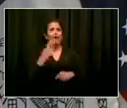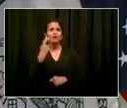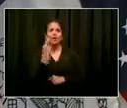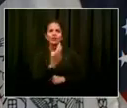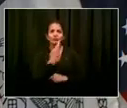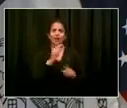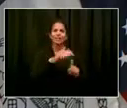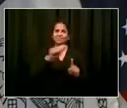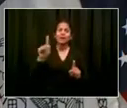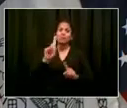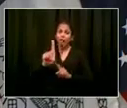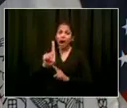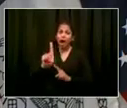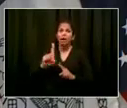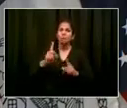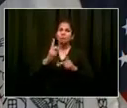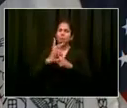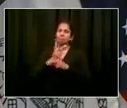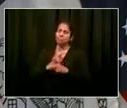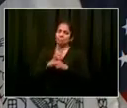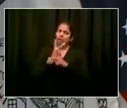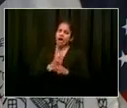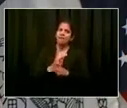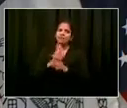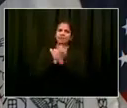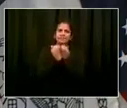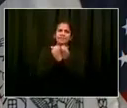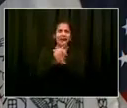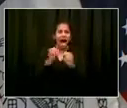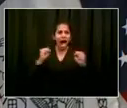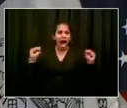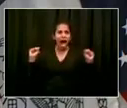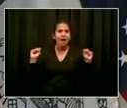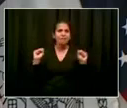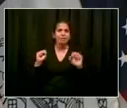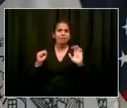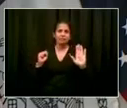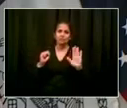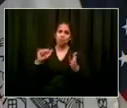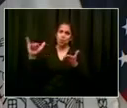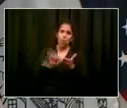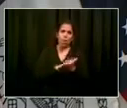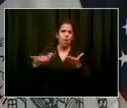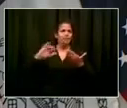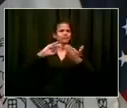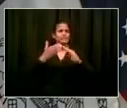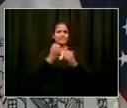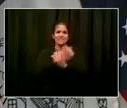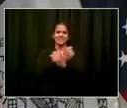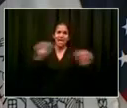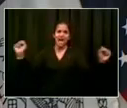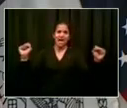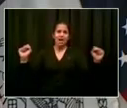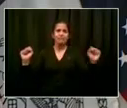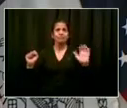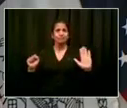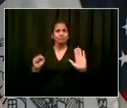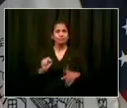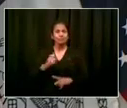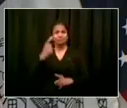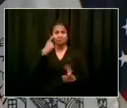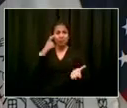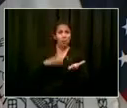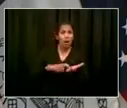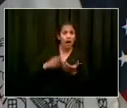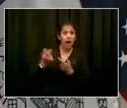proceed with indoor dining, we're going to constantly be careful and cautious. And if we see a problem, we're going to call it out because we have to keep the city safe